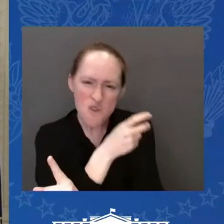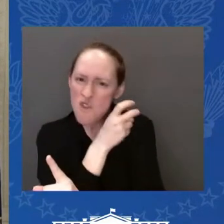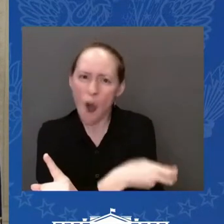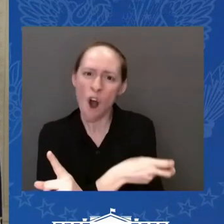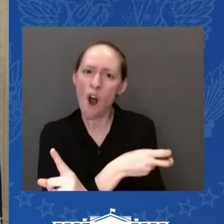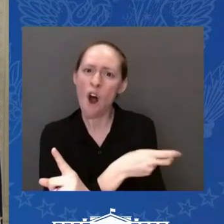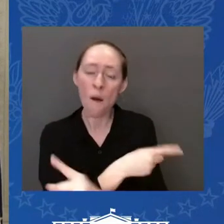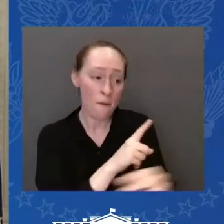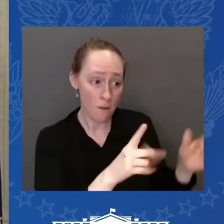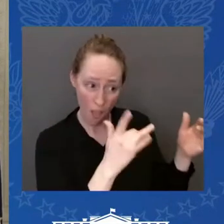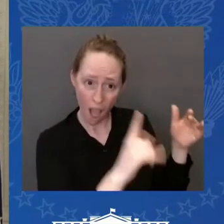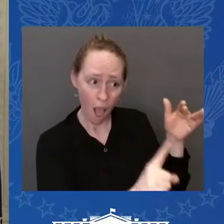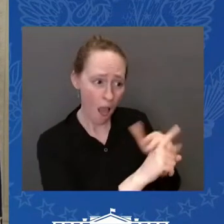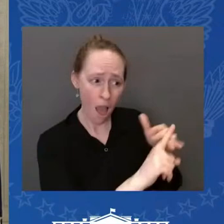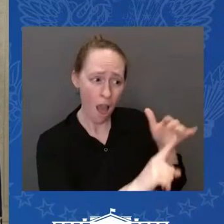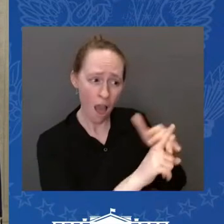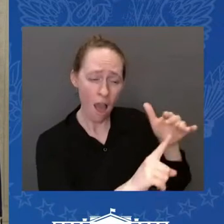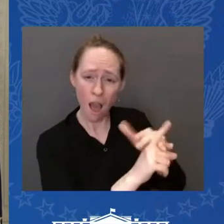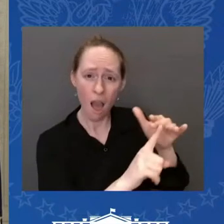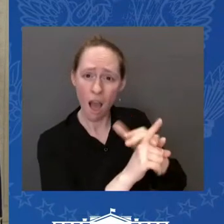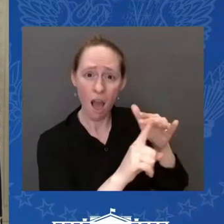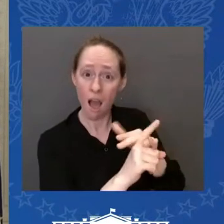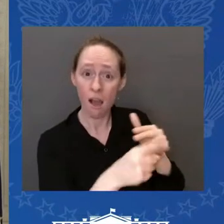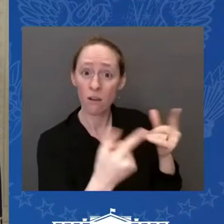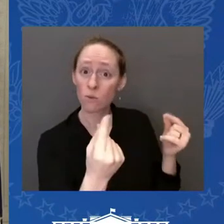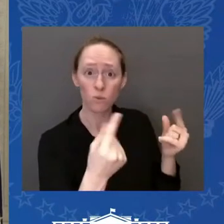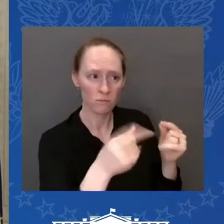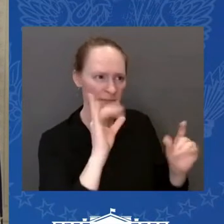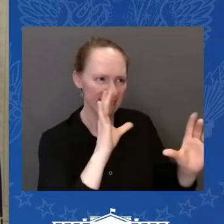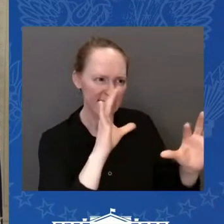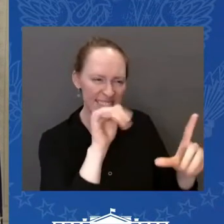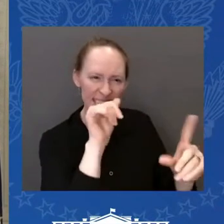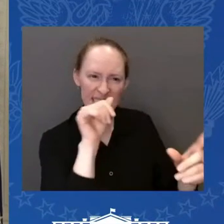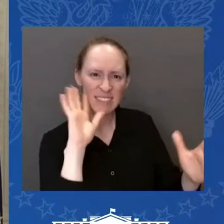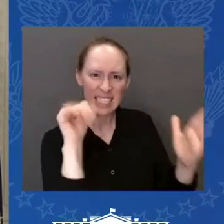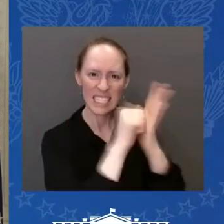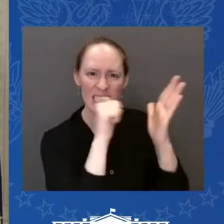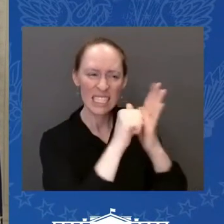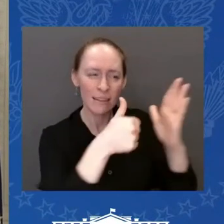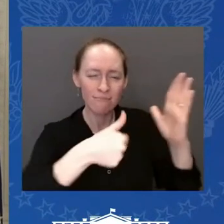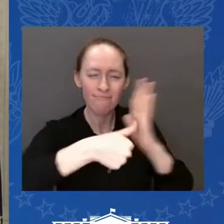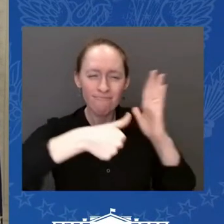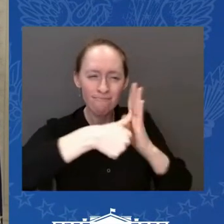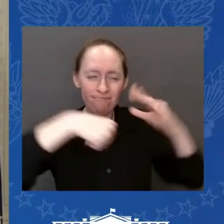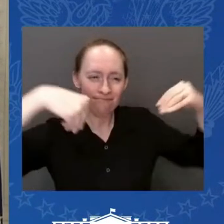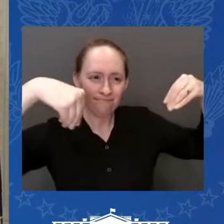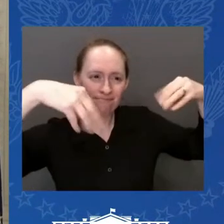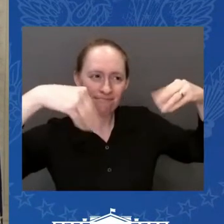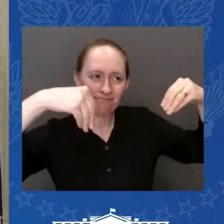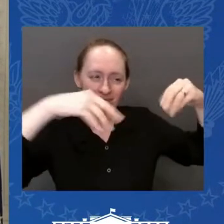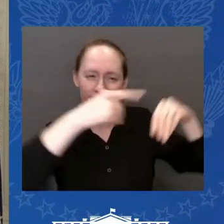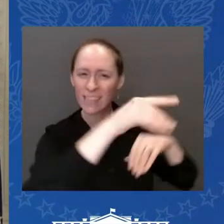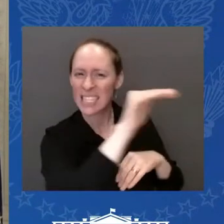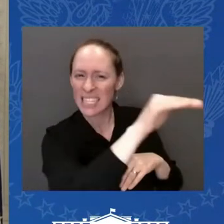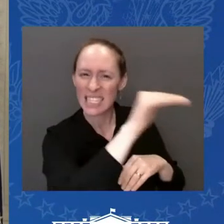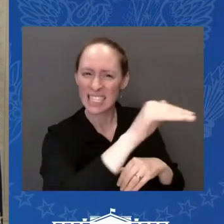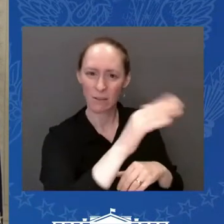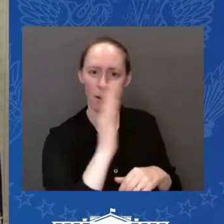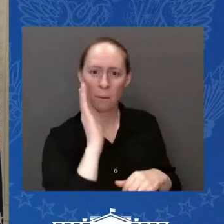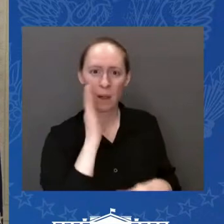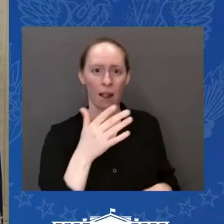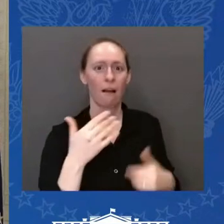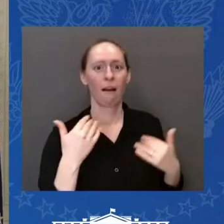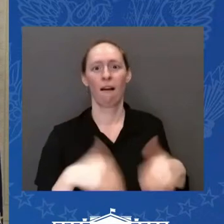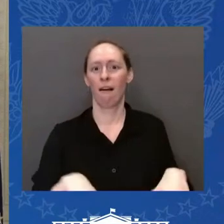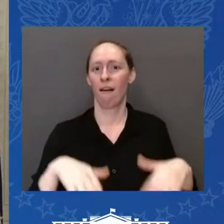and I've always had enormous respect for the job you do. And by the way, Suarez, you and I have something else in common. You know what it is? We